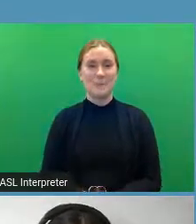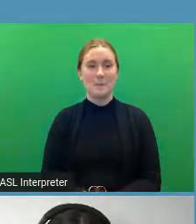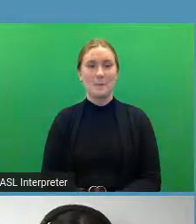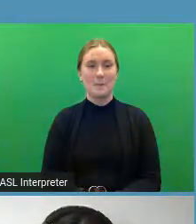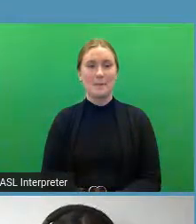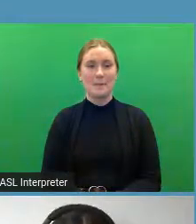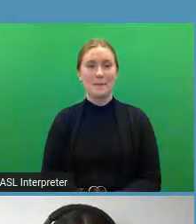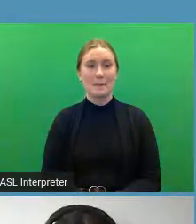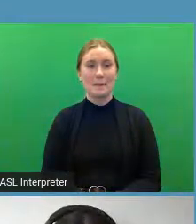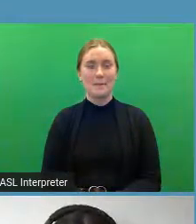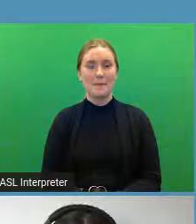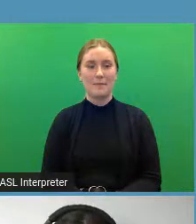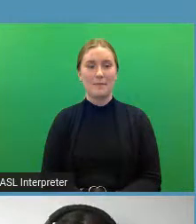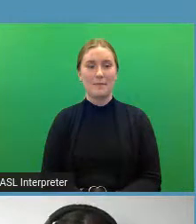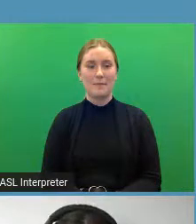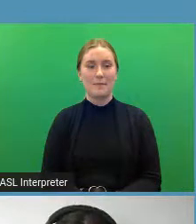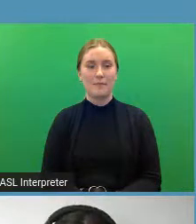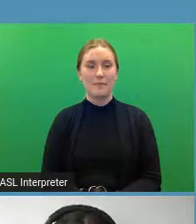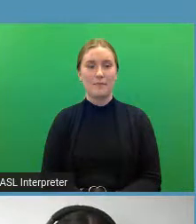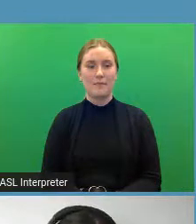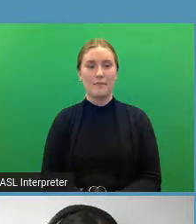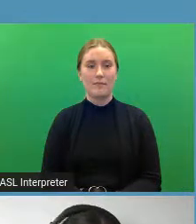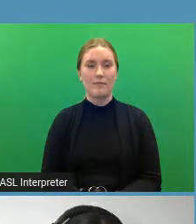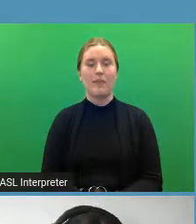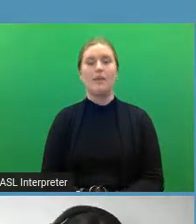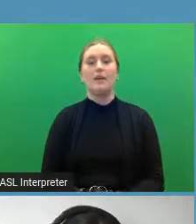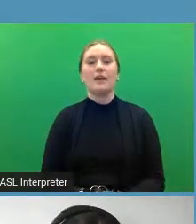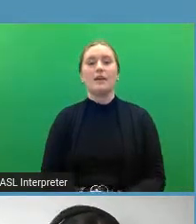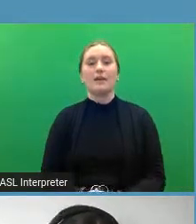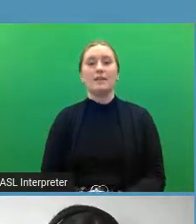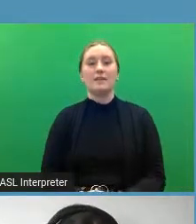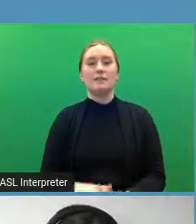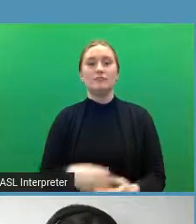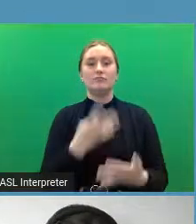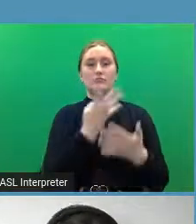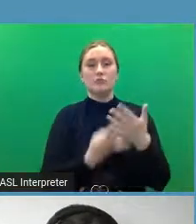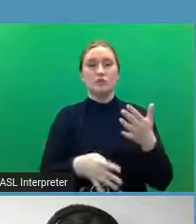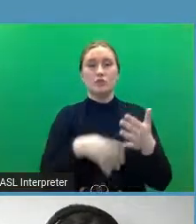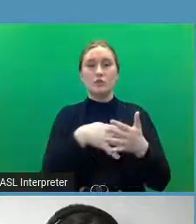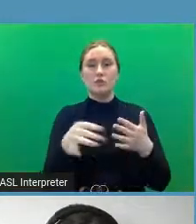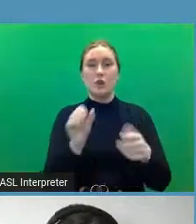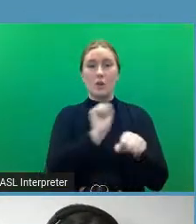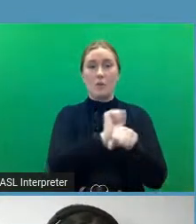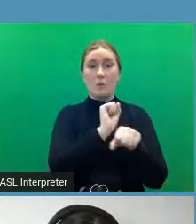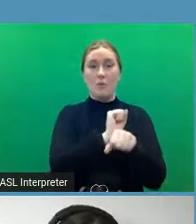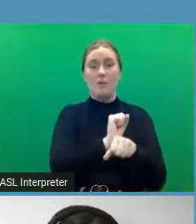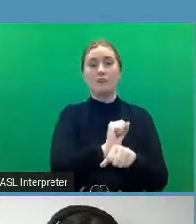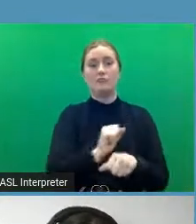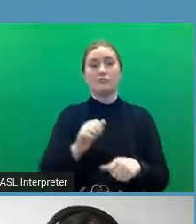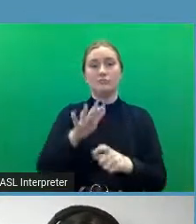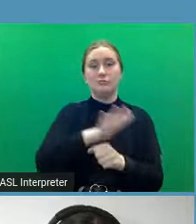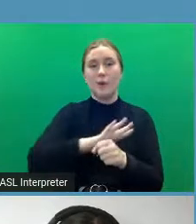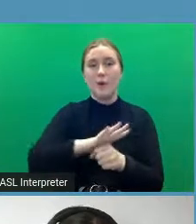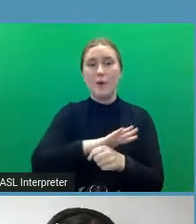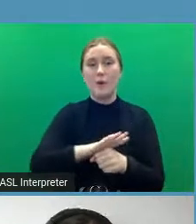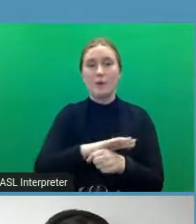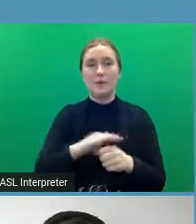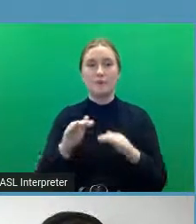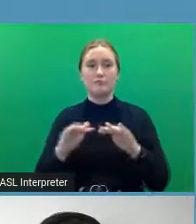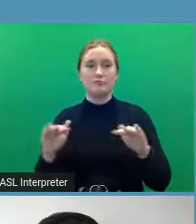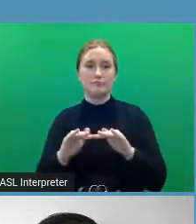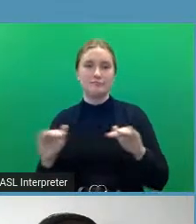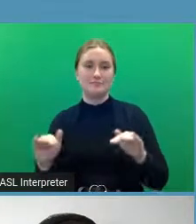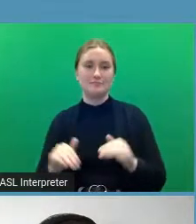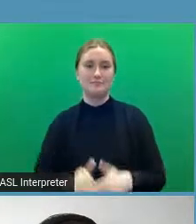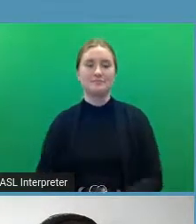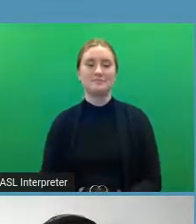the agendas that exist at the local level, which is a direct translation of that caption into English language for access